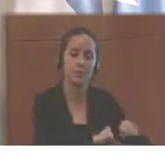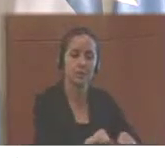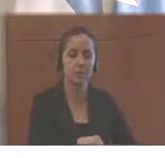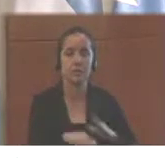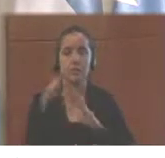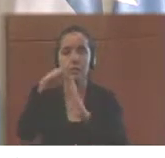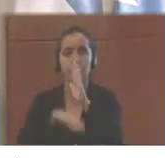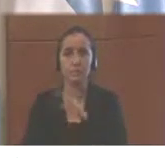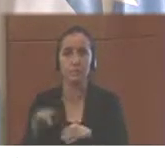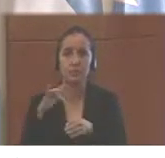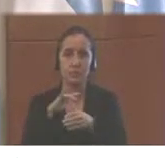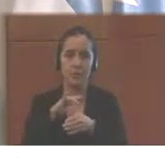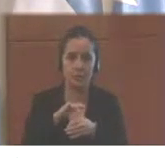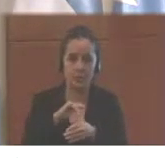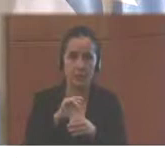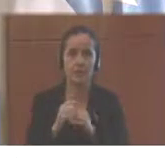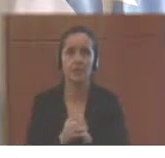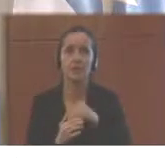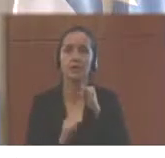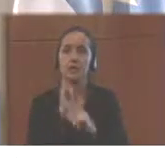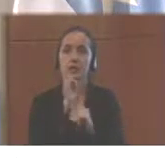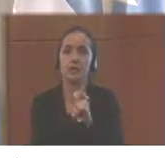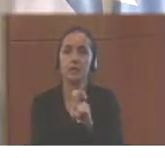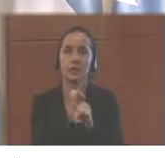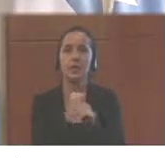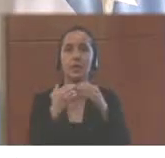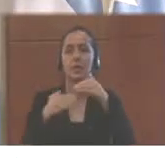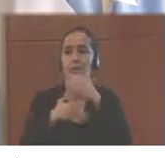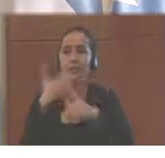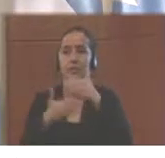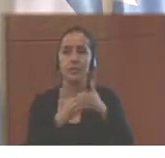management actions, risk management actions,